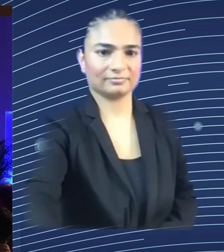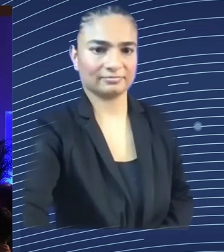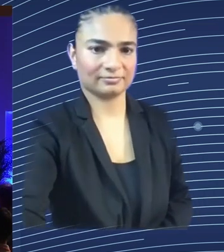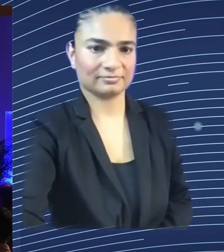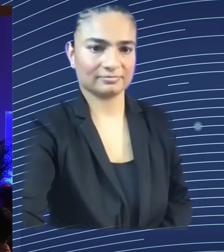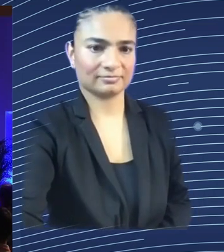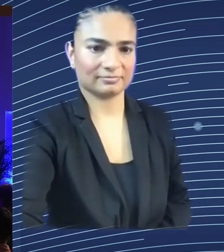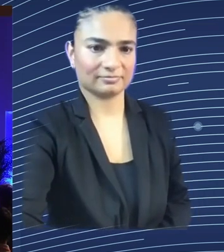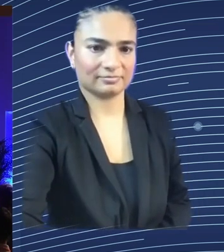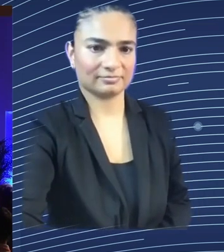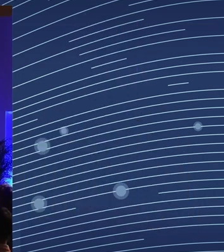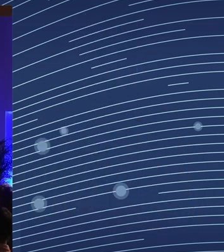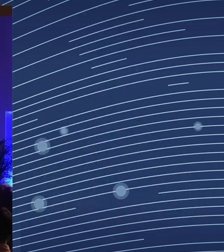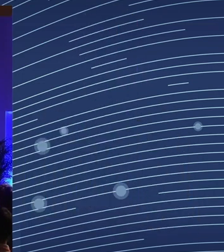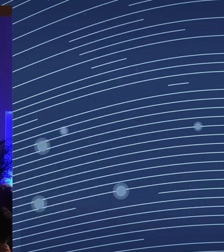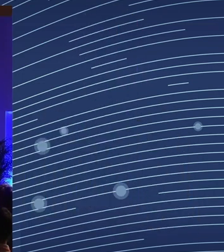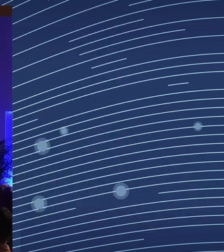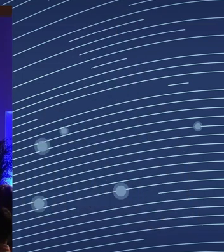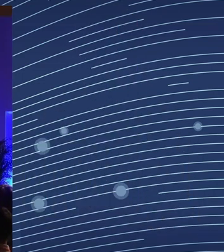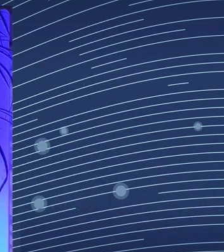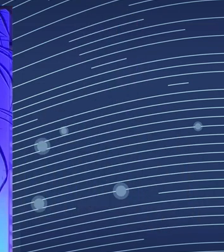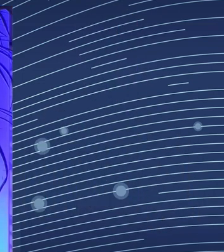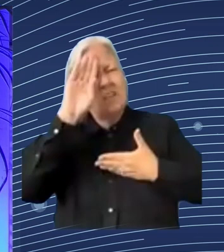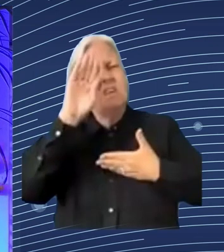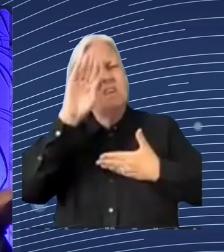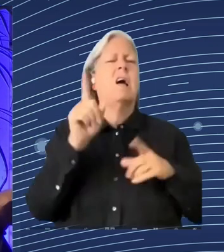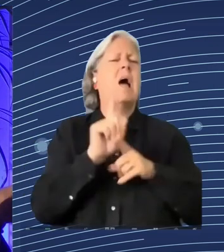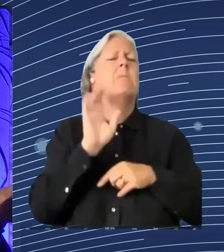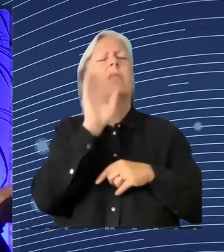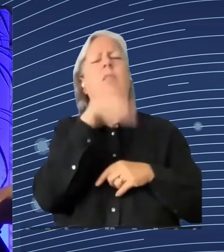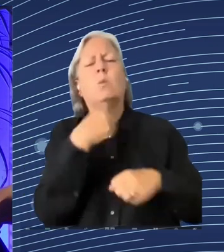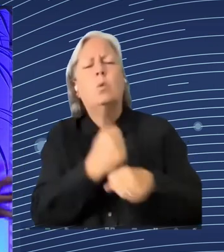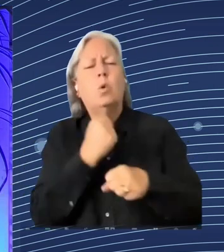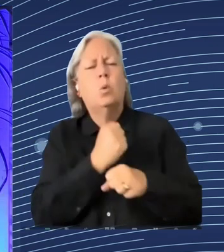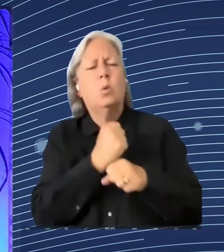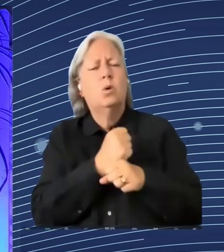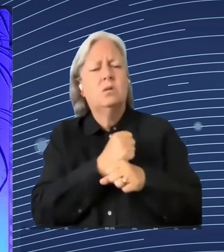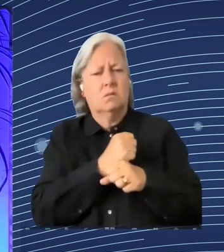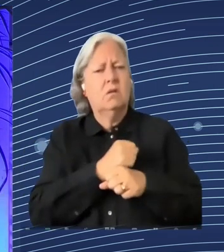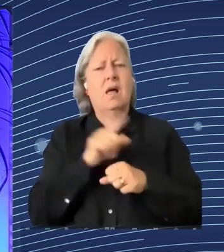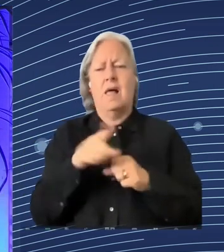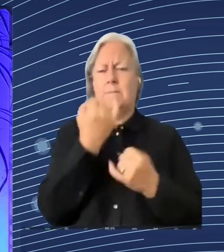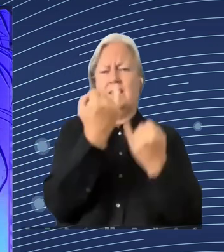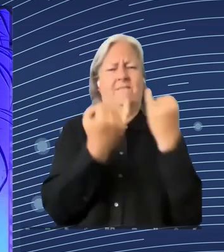identify? The effects of sick leave. Like on the individual or the company? On the individual, the